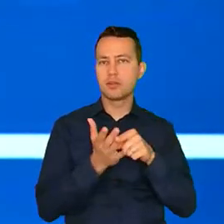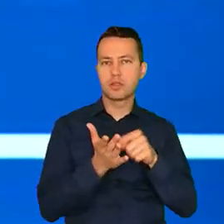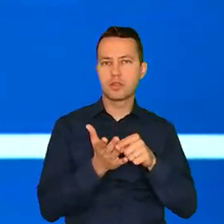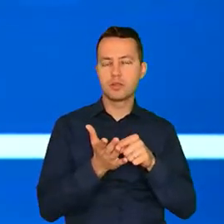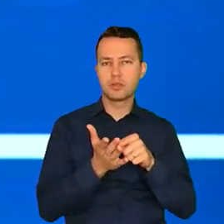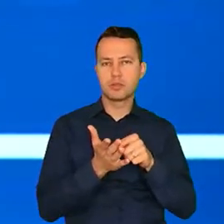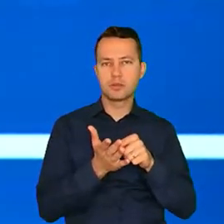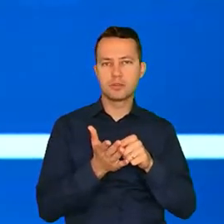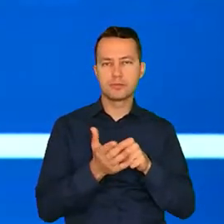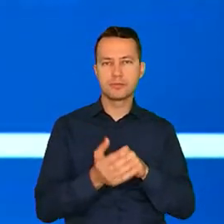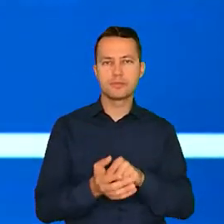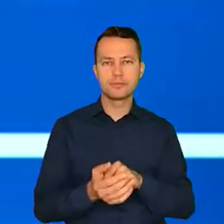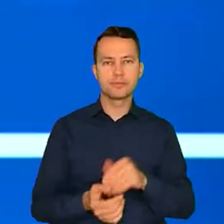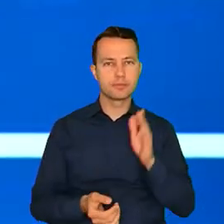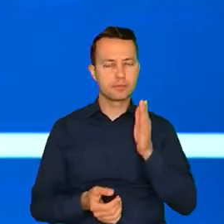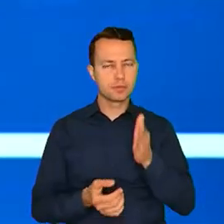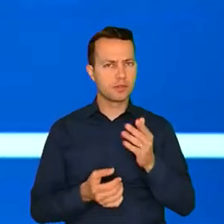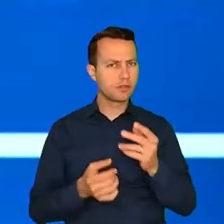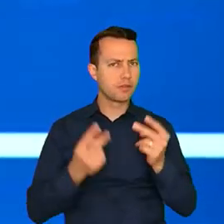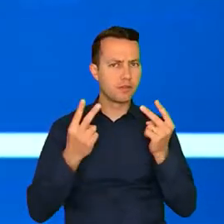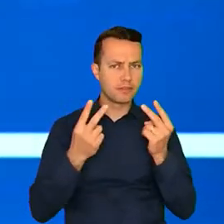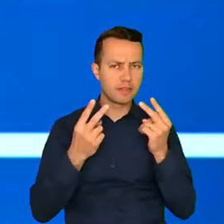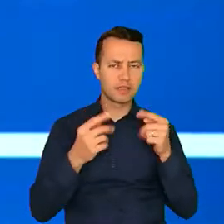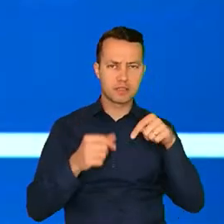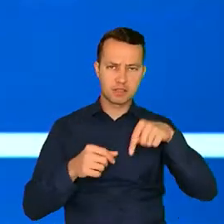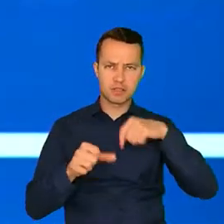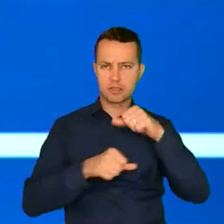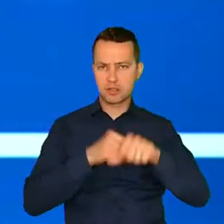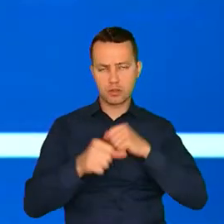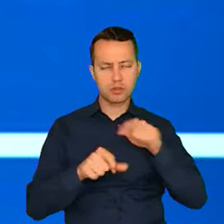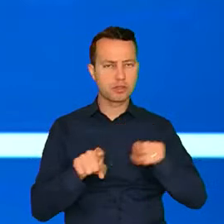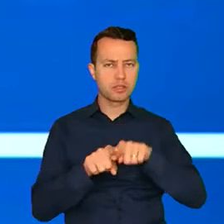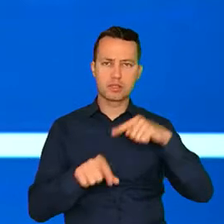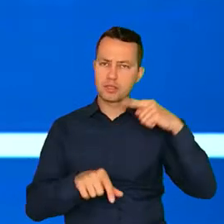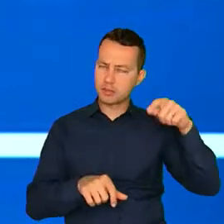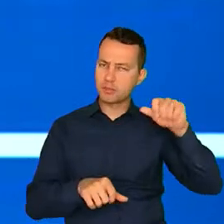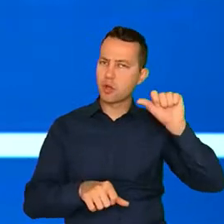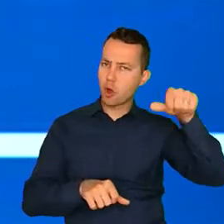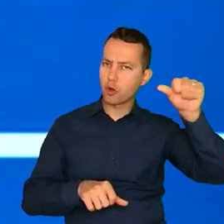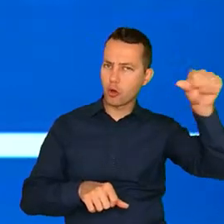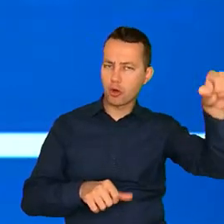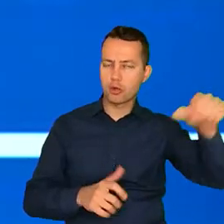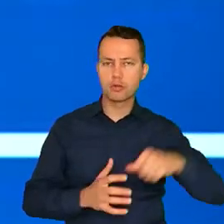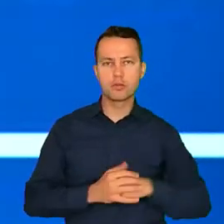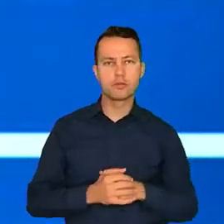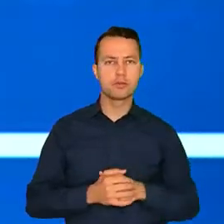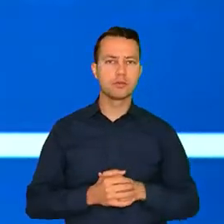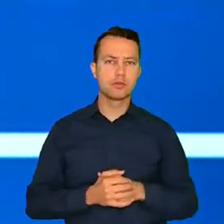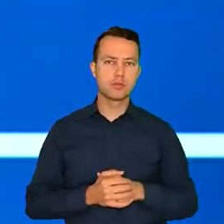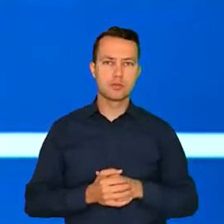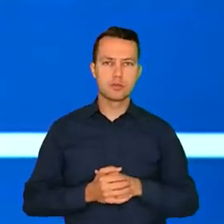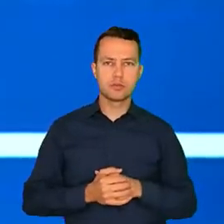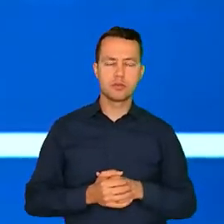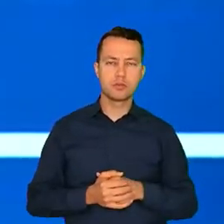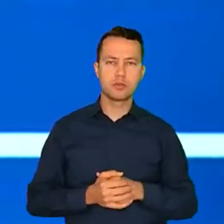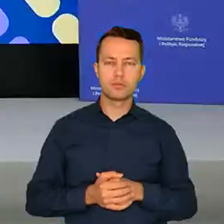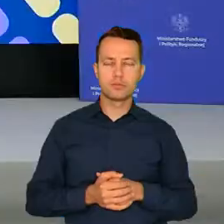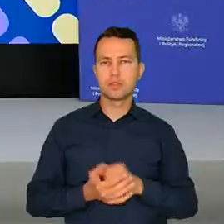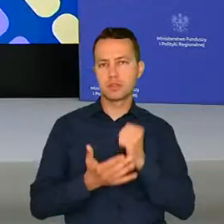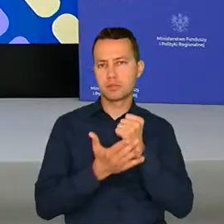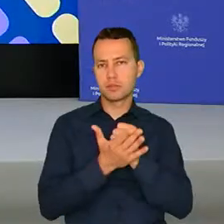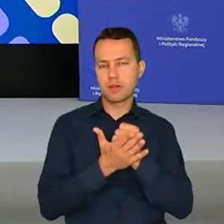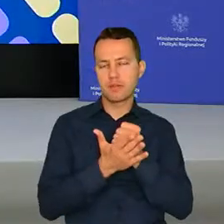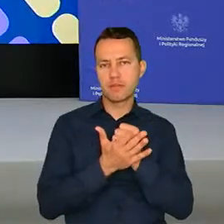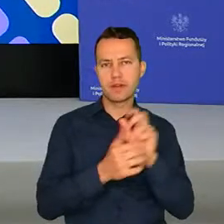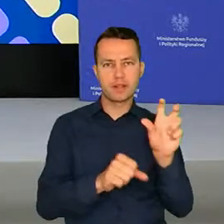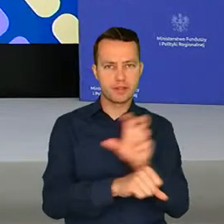subject that will become essential this year and in the future. Now, technical